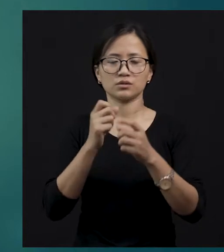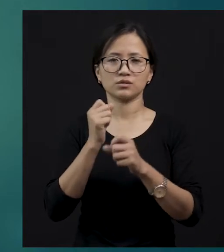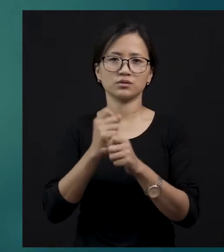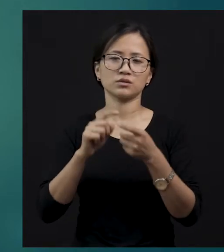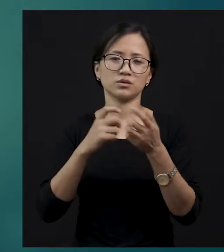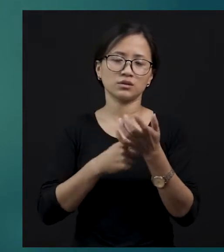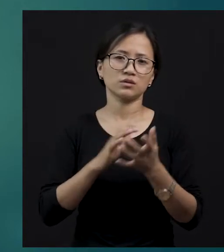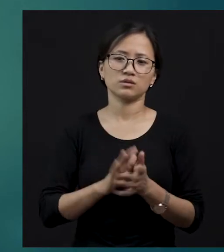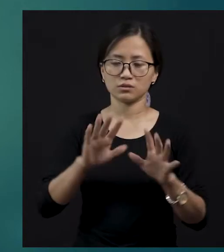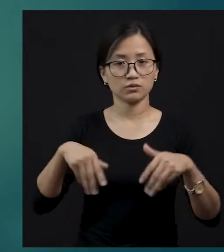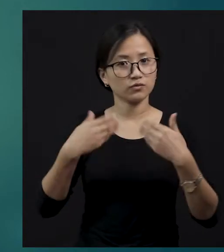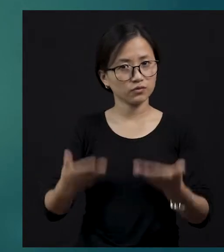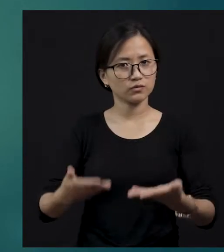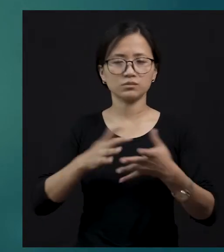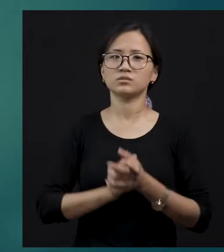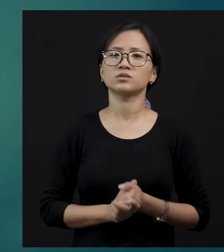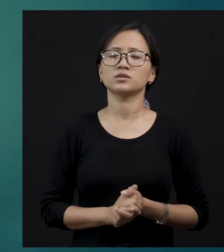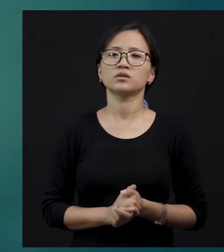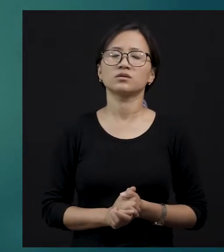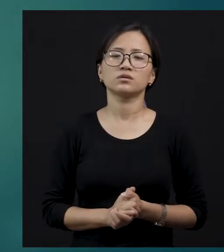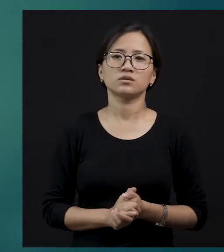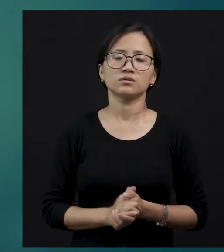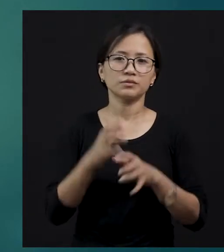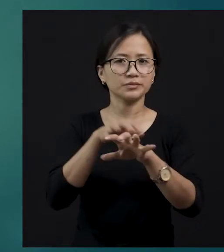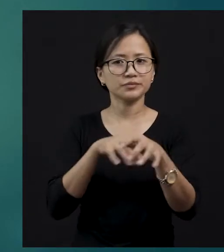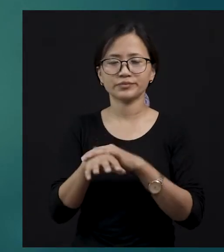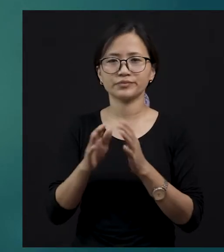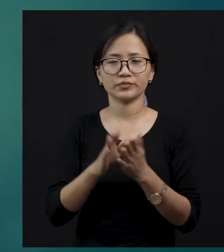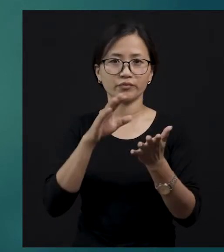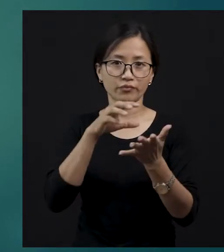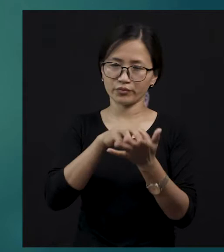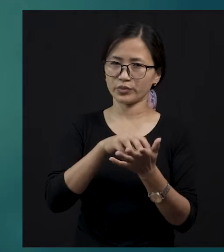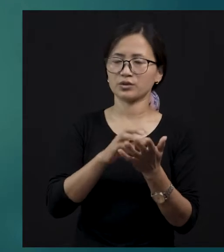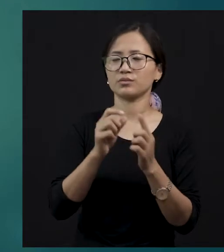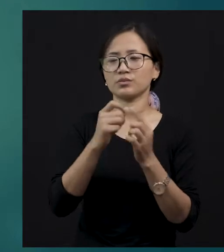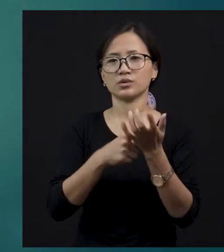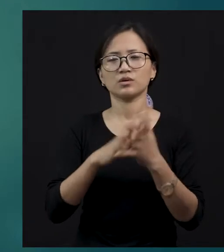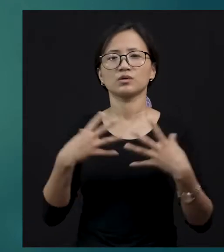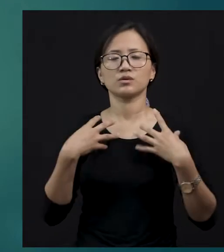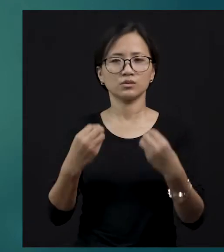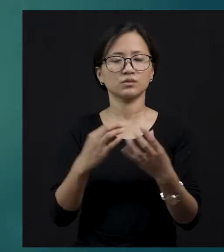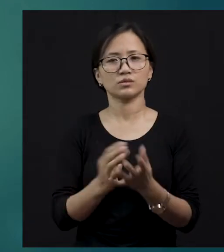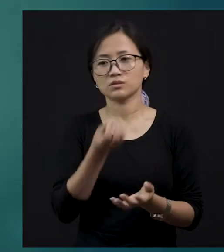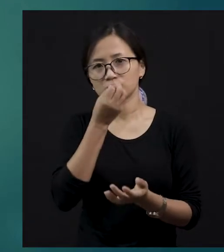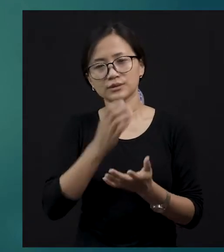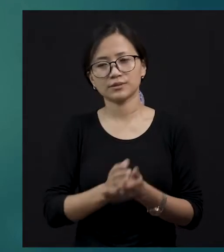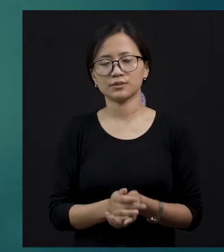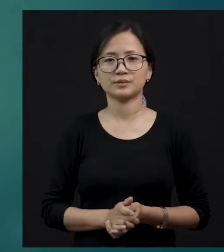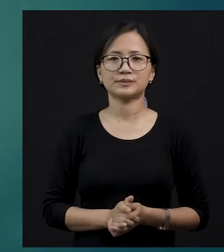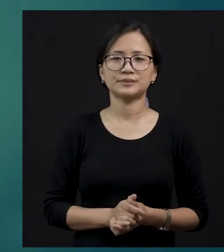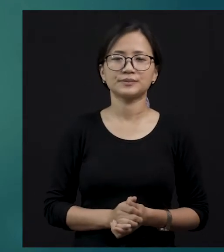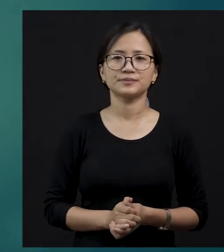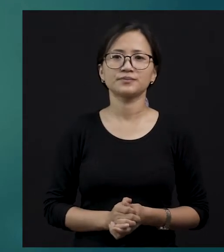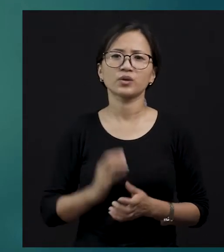sure that they don't fall into danger, because there can be dangerous animals that are preying on them, that are willing to eat them up, that are ready to eat them